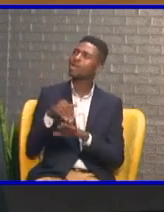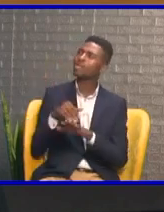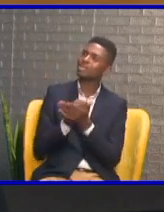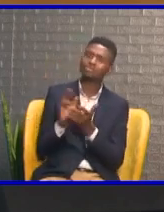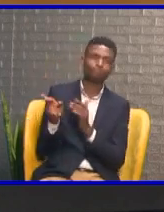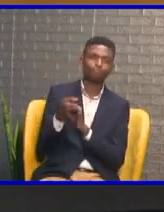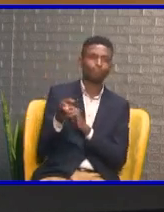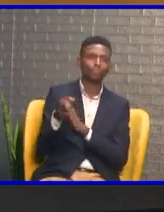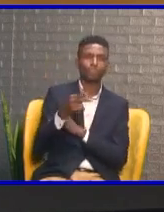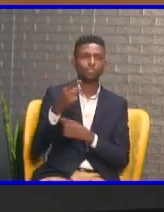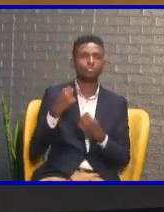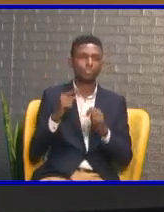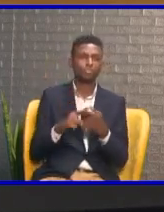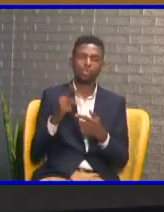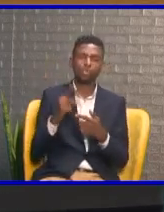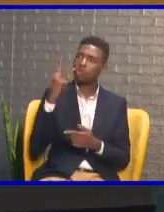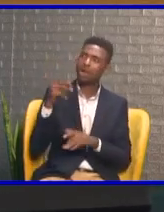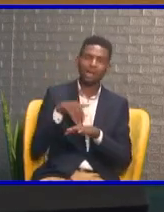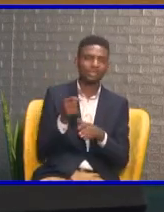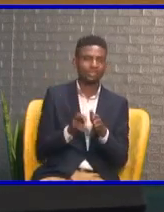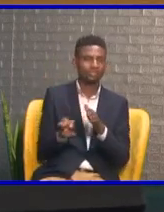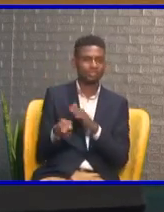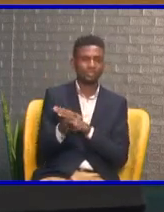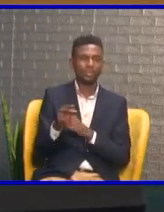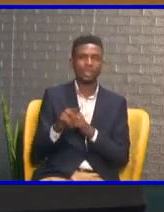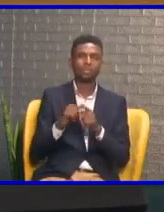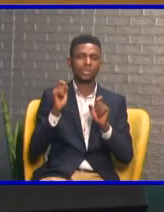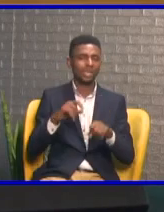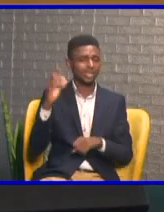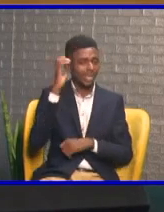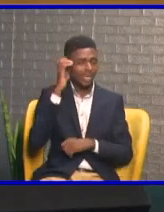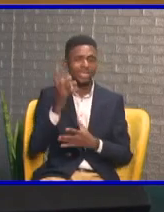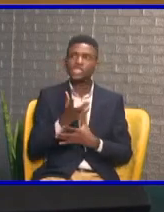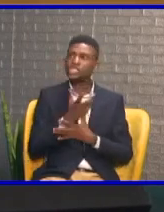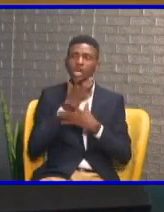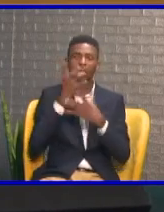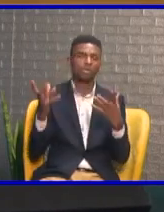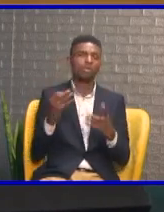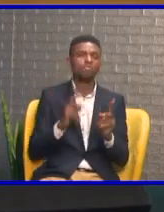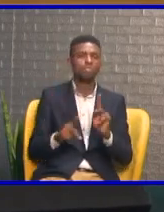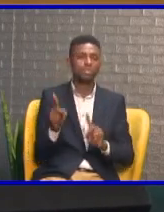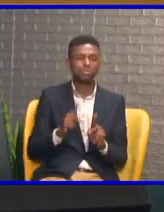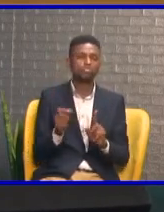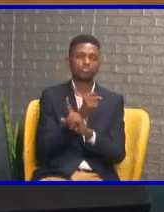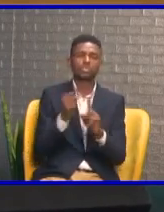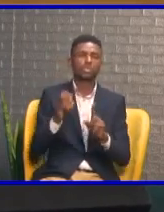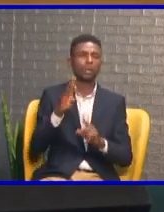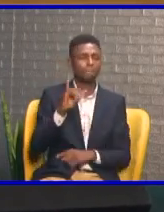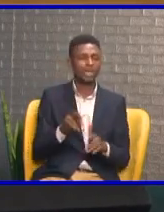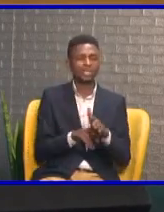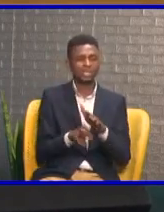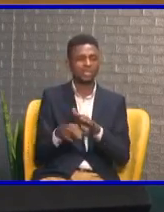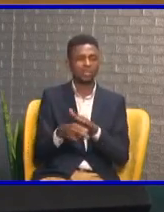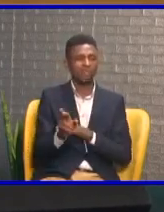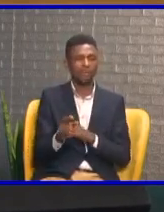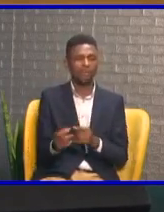And then you're trying to look at the bronze serpent, but you can hear screams and shouts of people being bitten by snakes. How